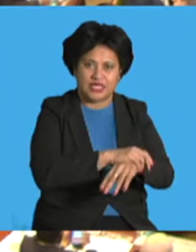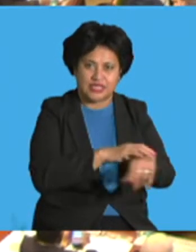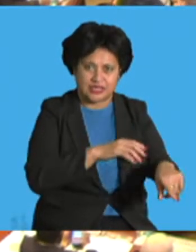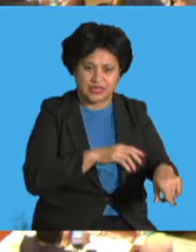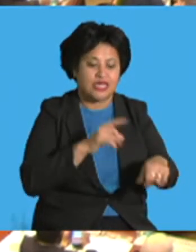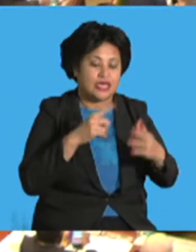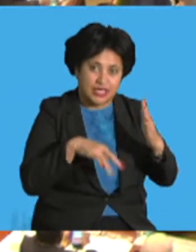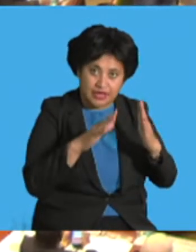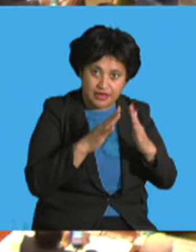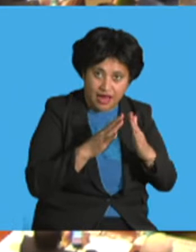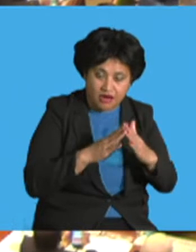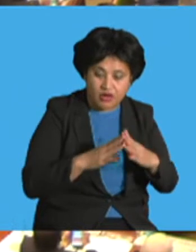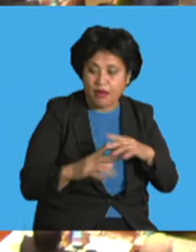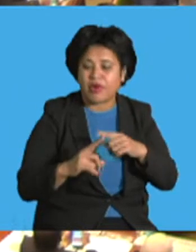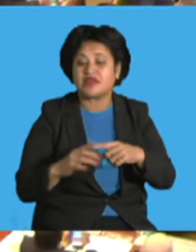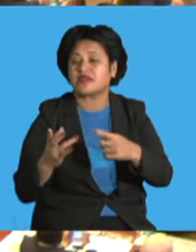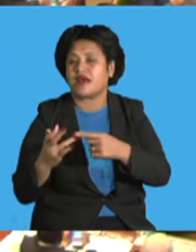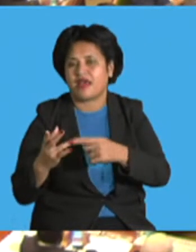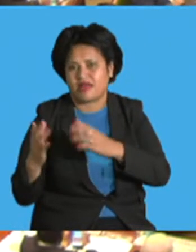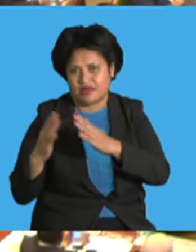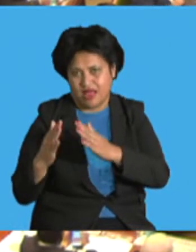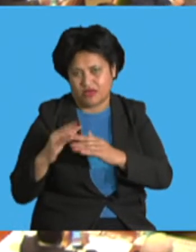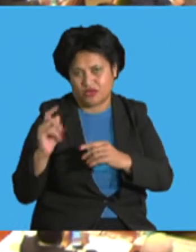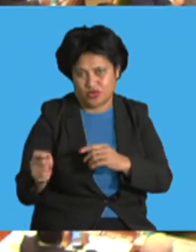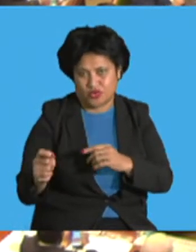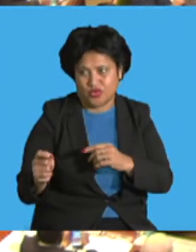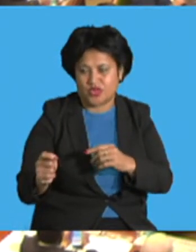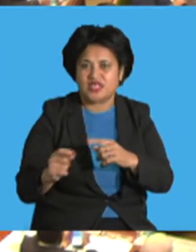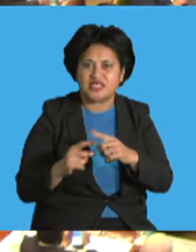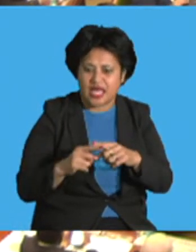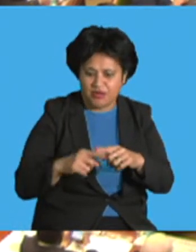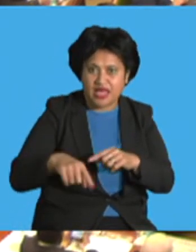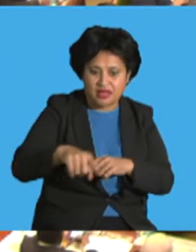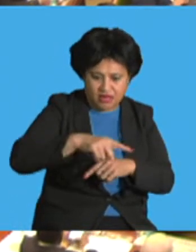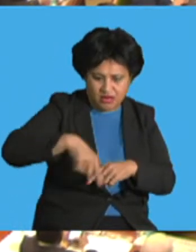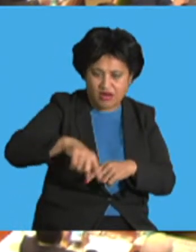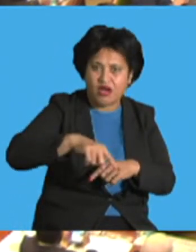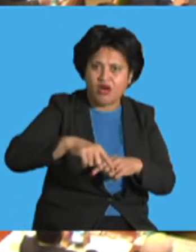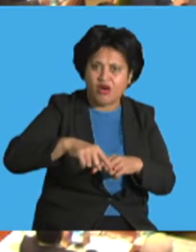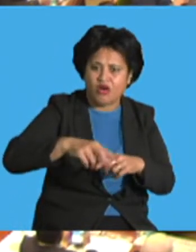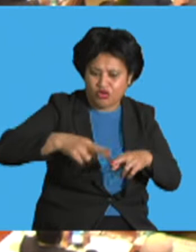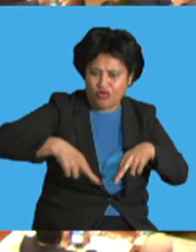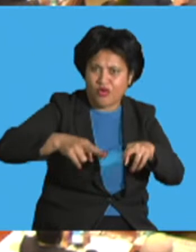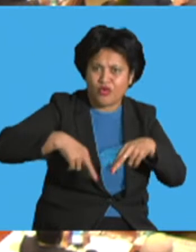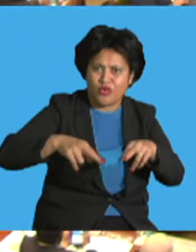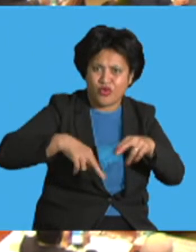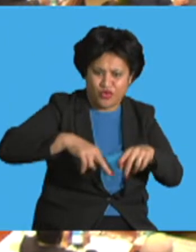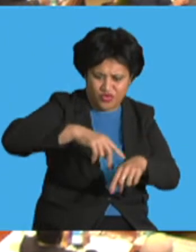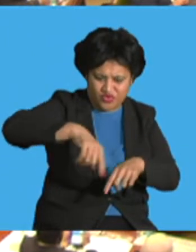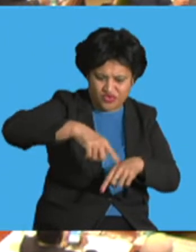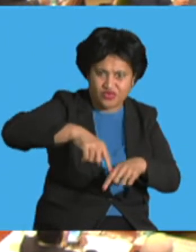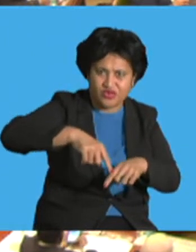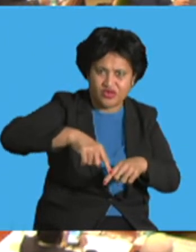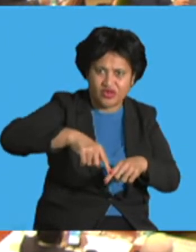district, but of course in key areas including intersections, schools,